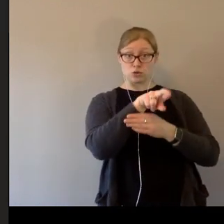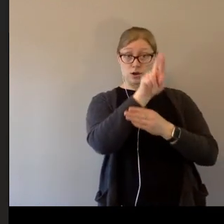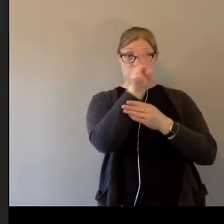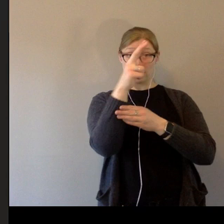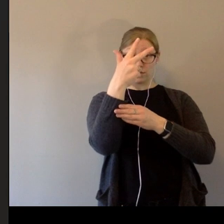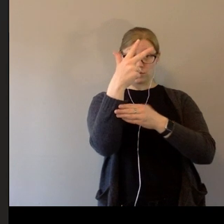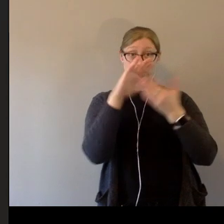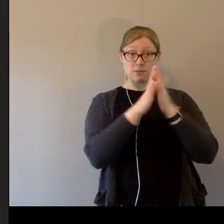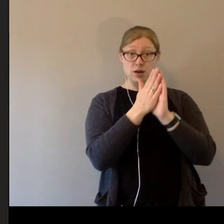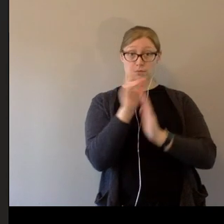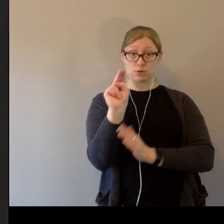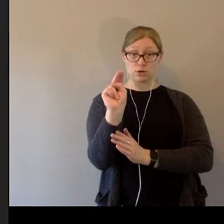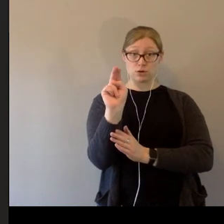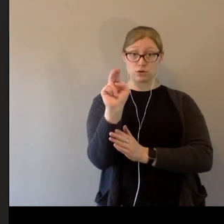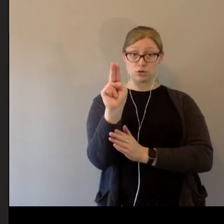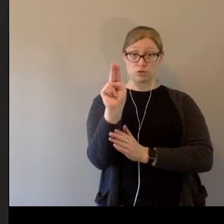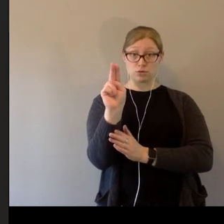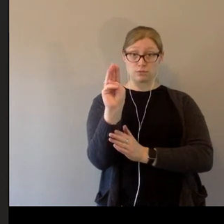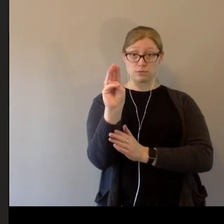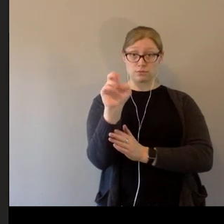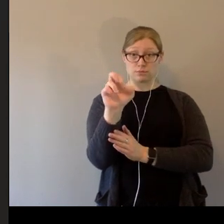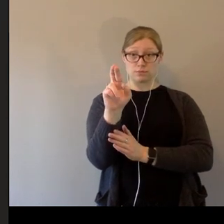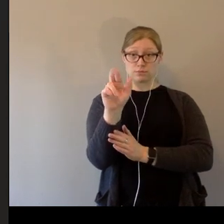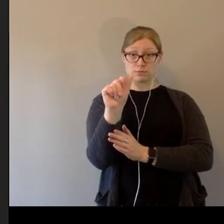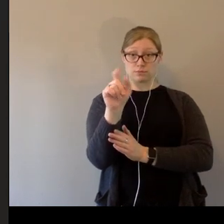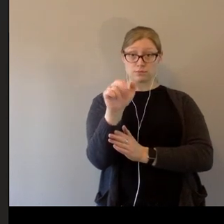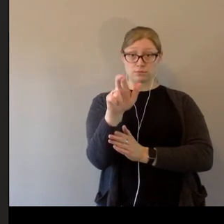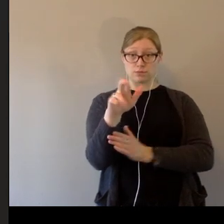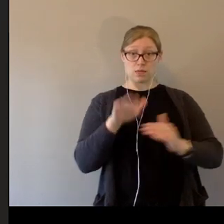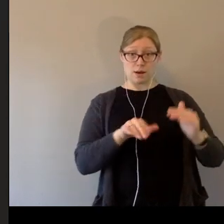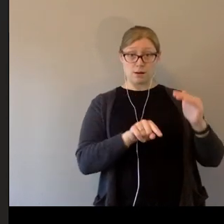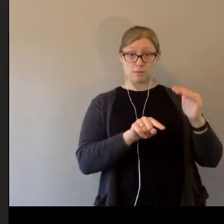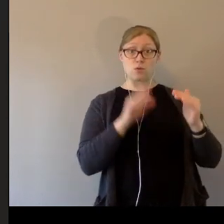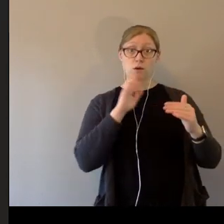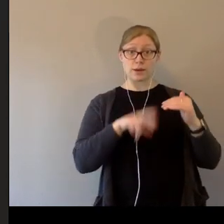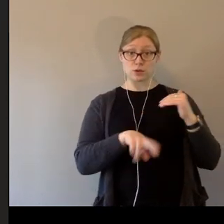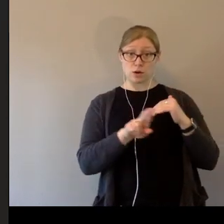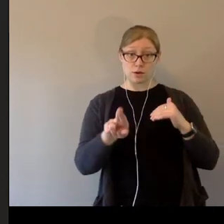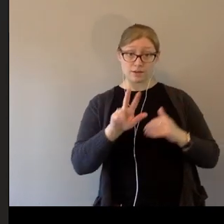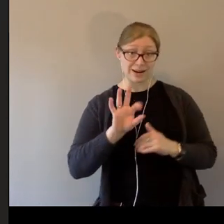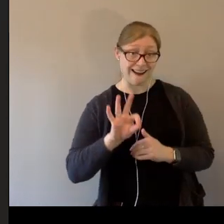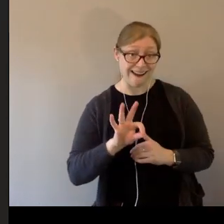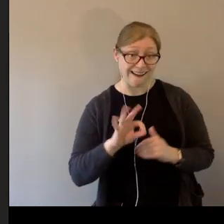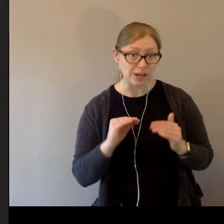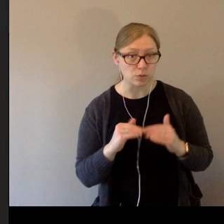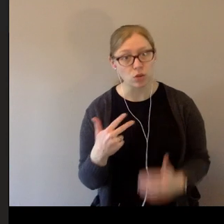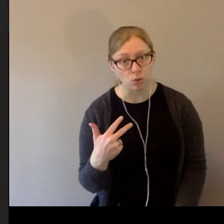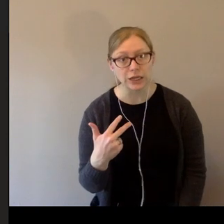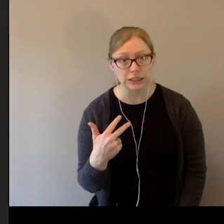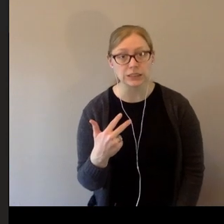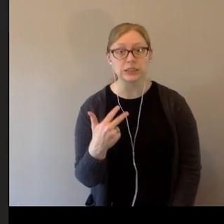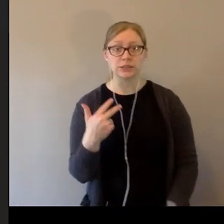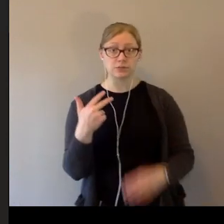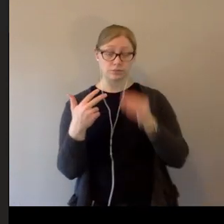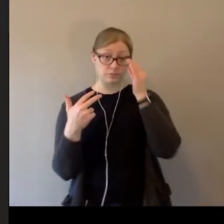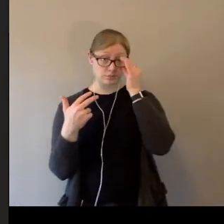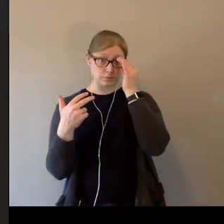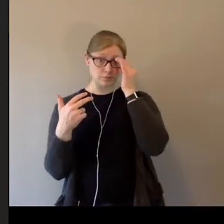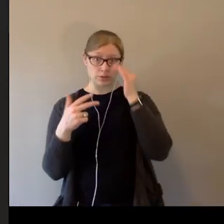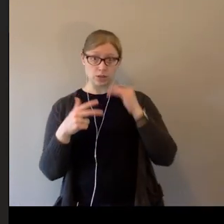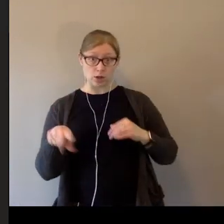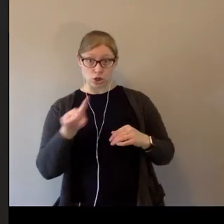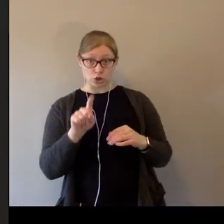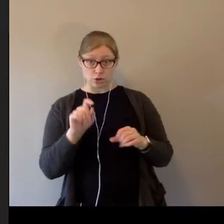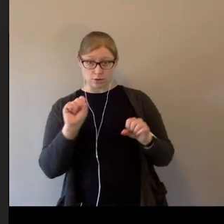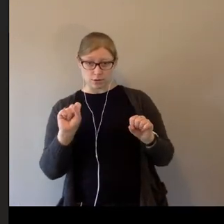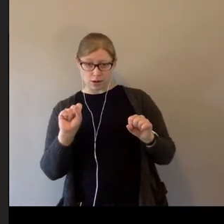is going to be the square root of 9, which is going to be 3. So you should be able to look at the